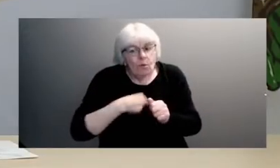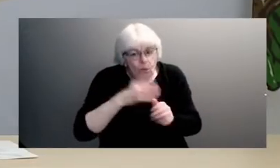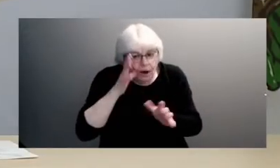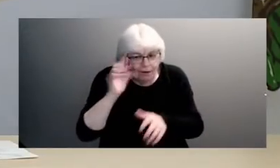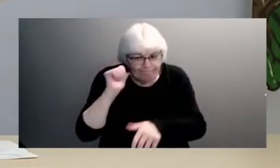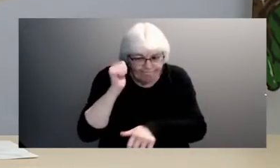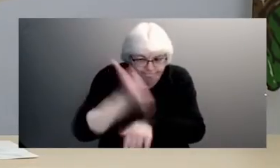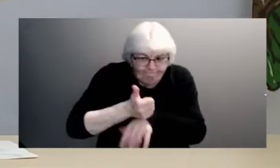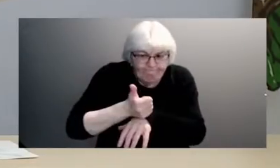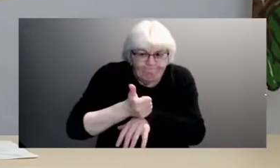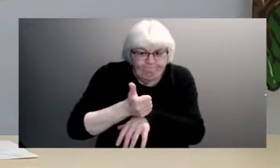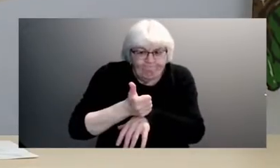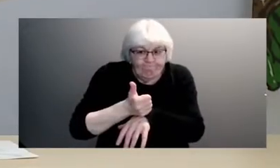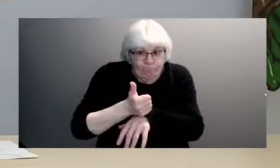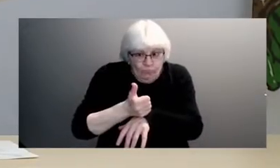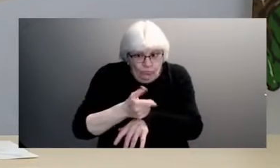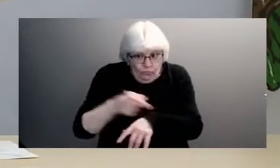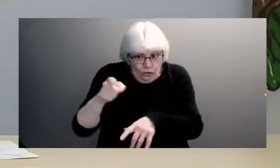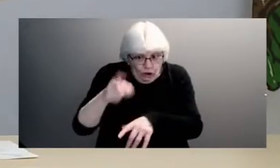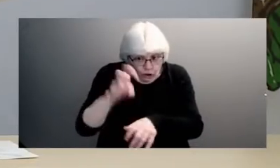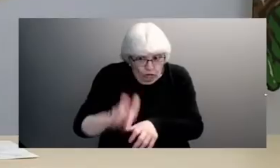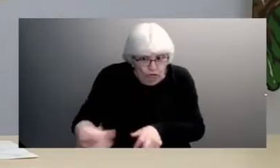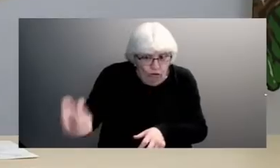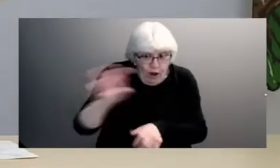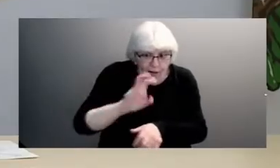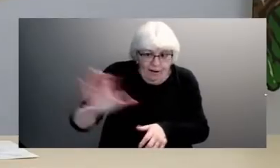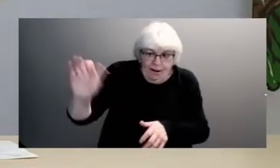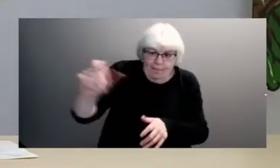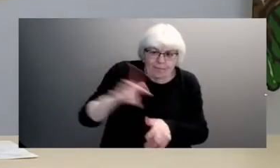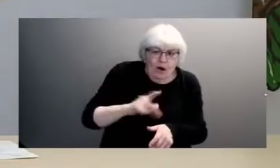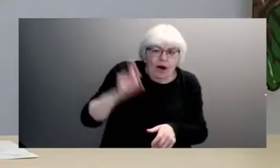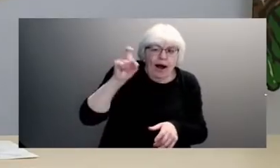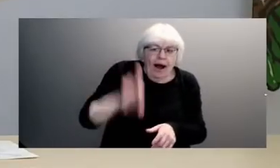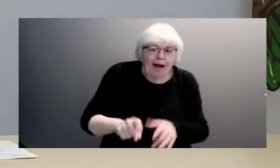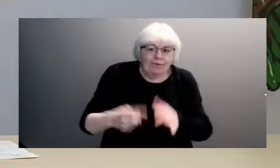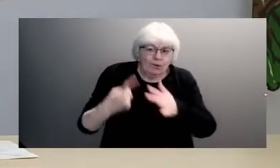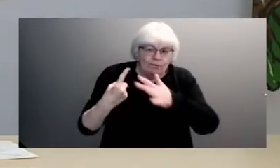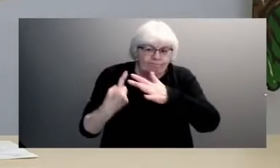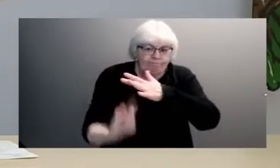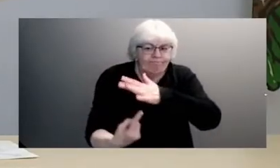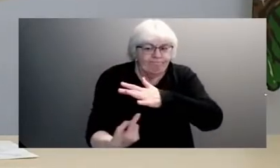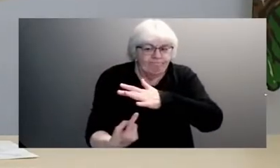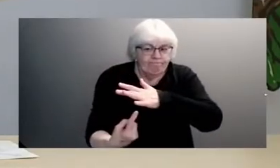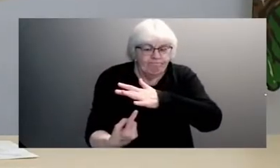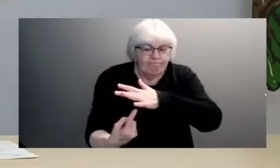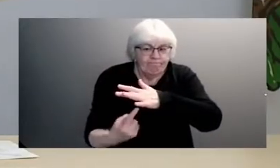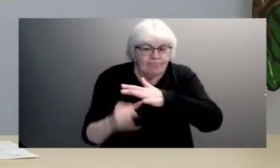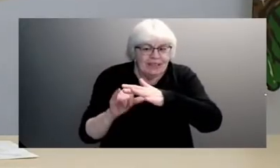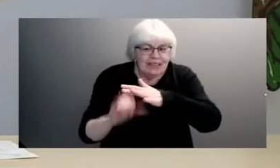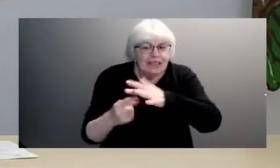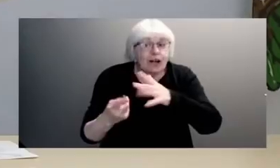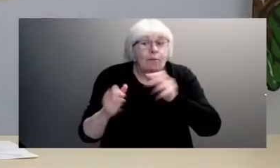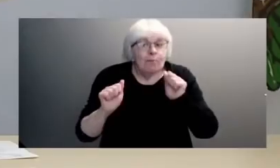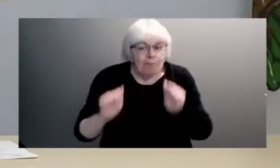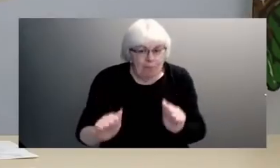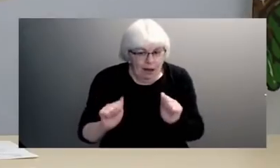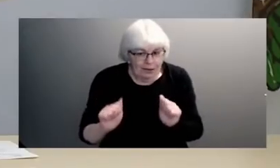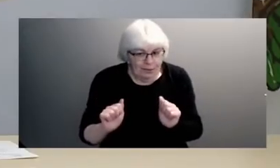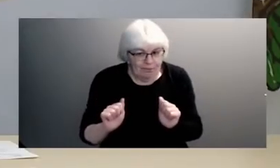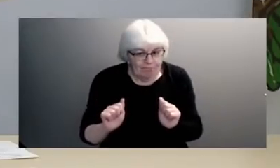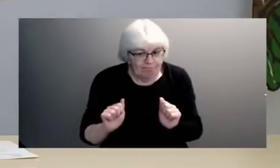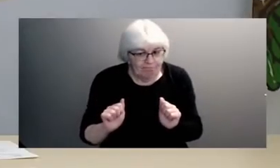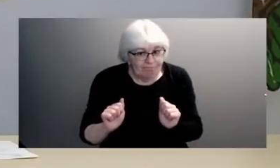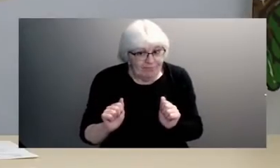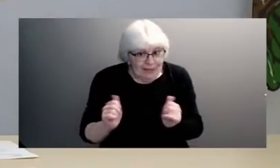can achieve that, lowering that transmission. But at this point in time, it is really